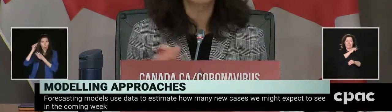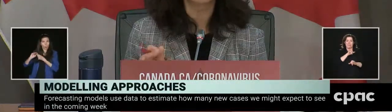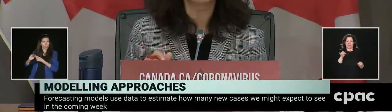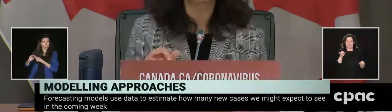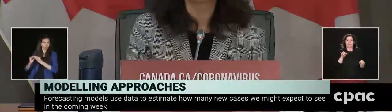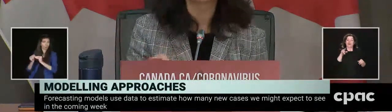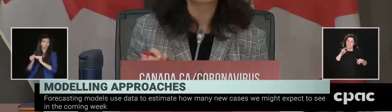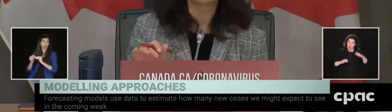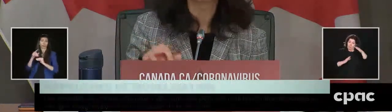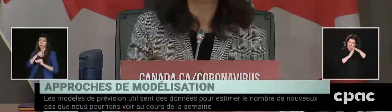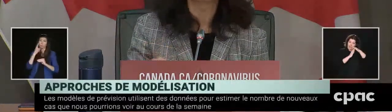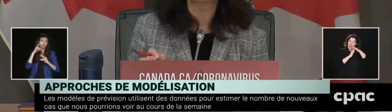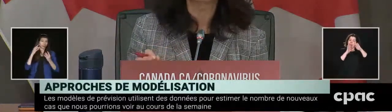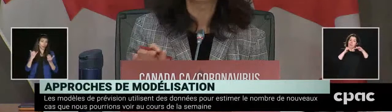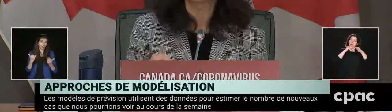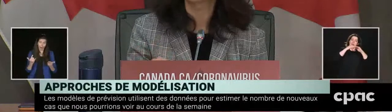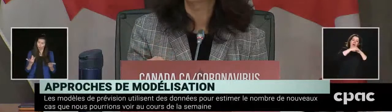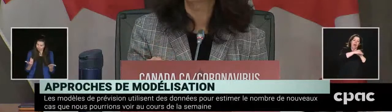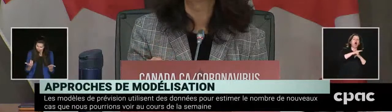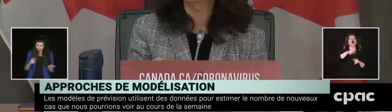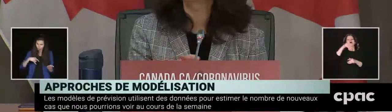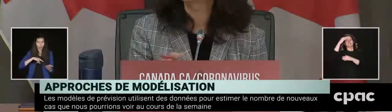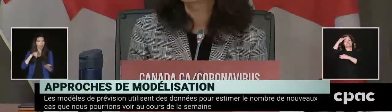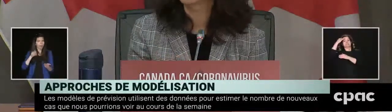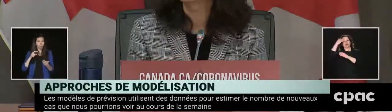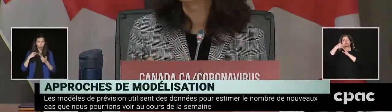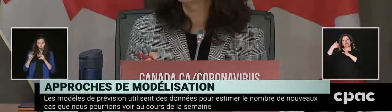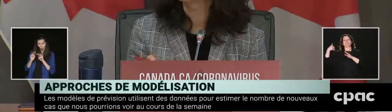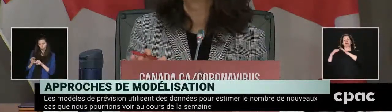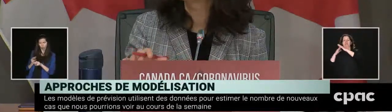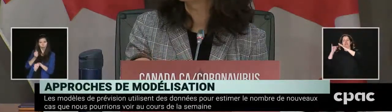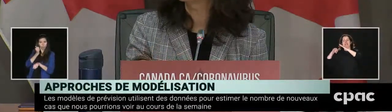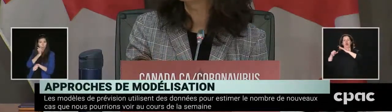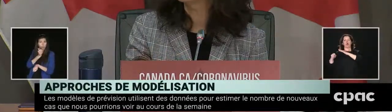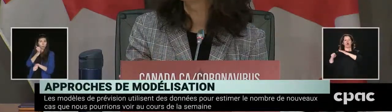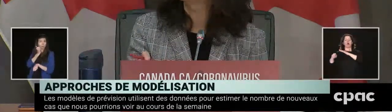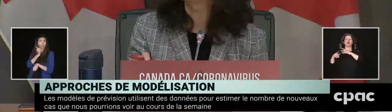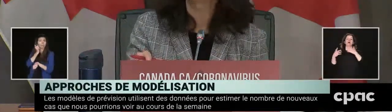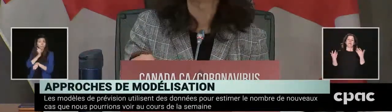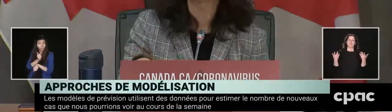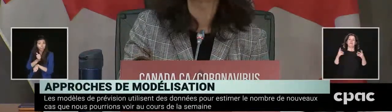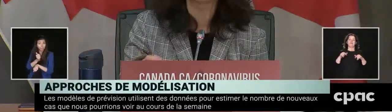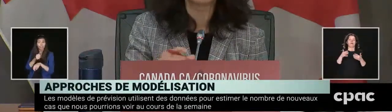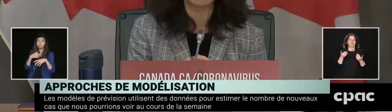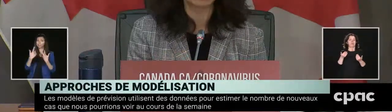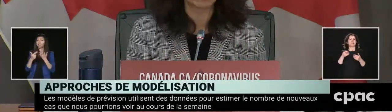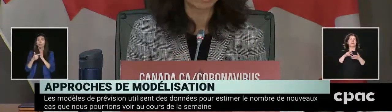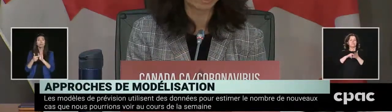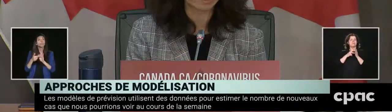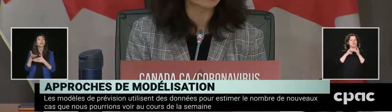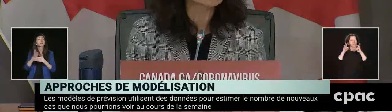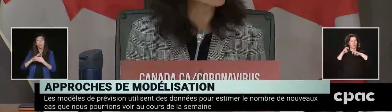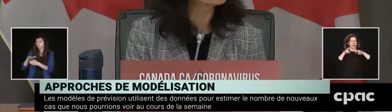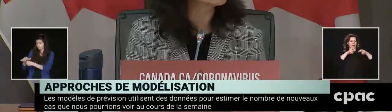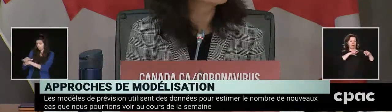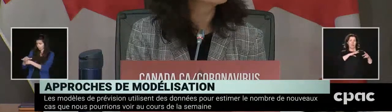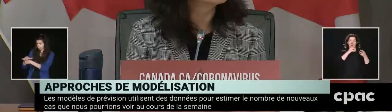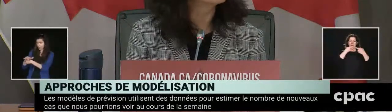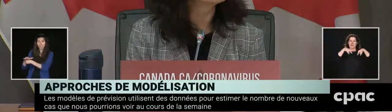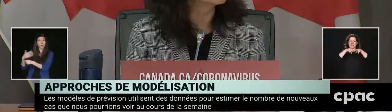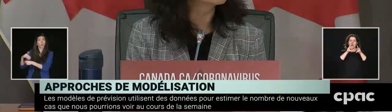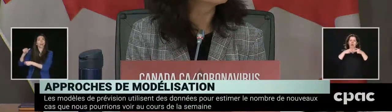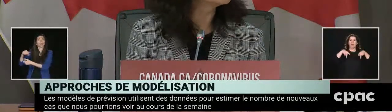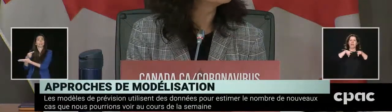look very carefully in the coming weeks. I've said in some areas of the country, this week is very important. The next week is very important. That